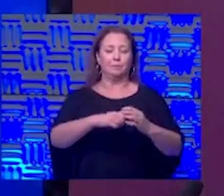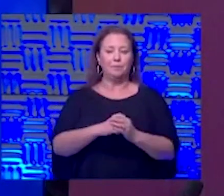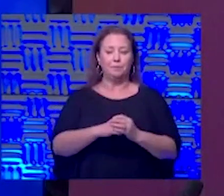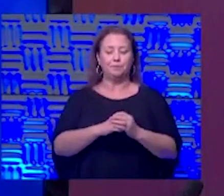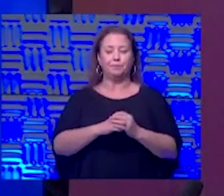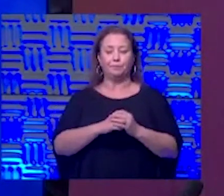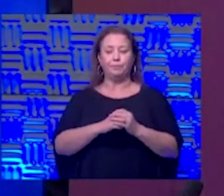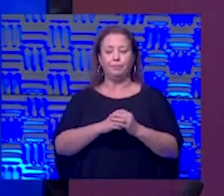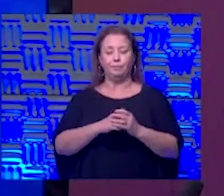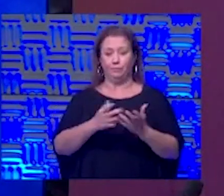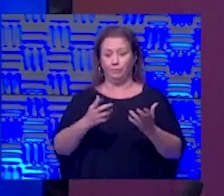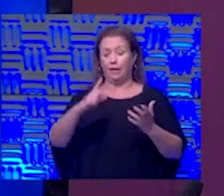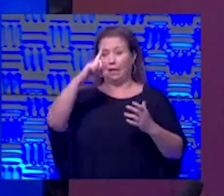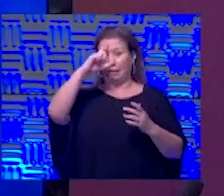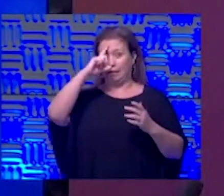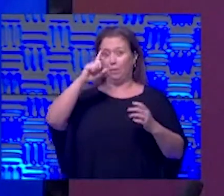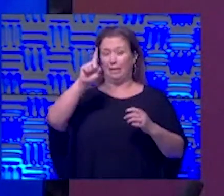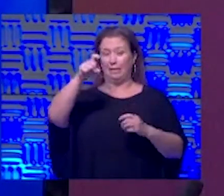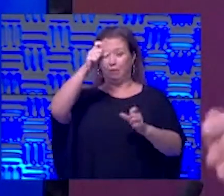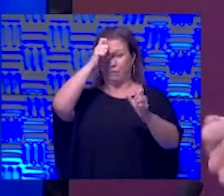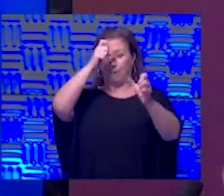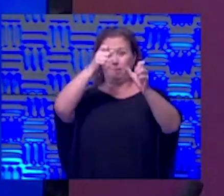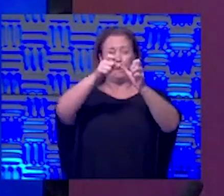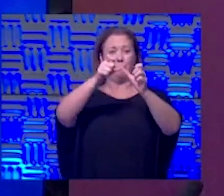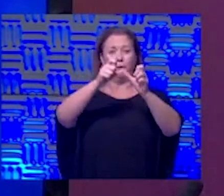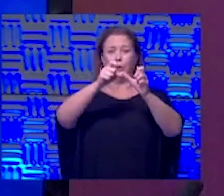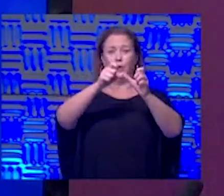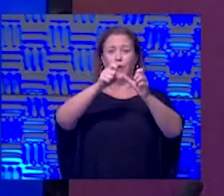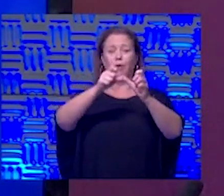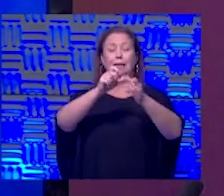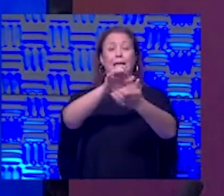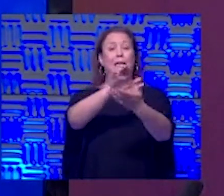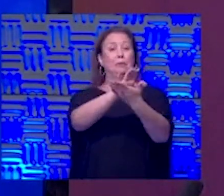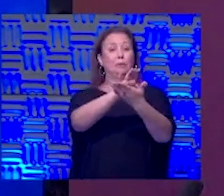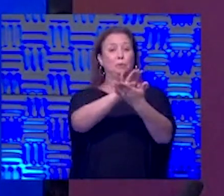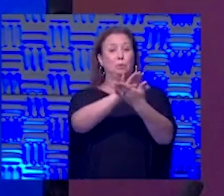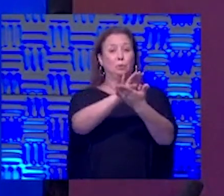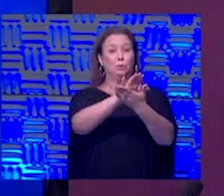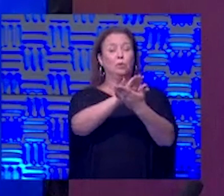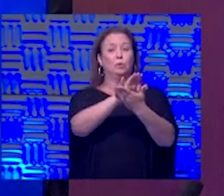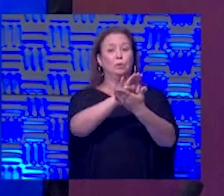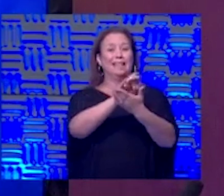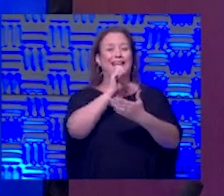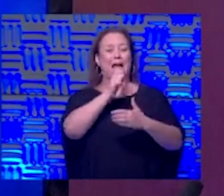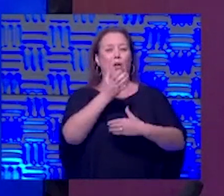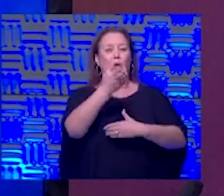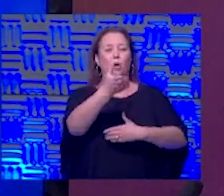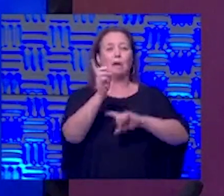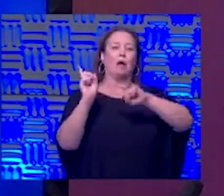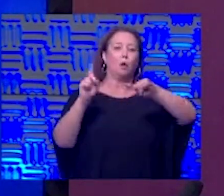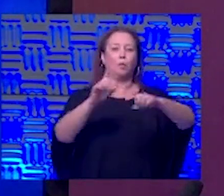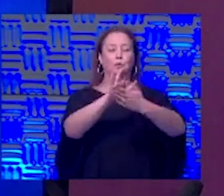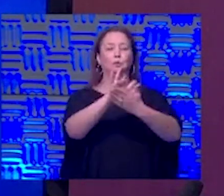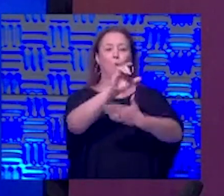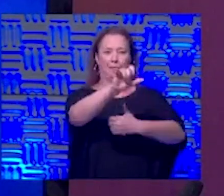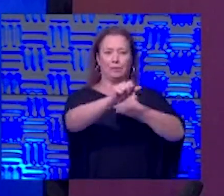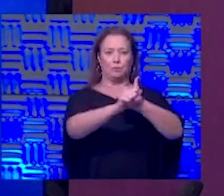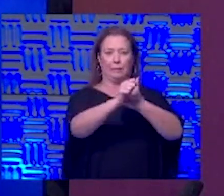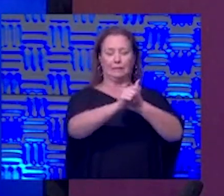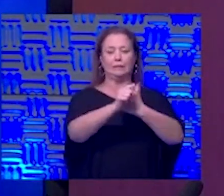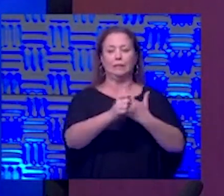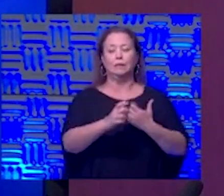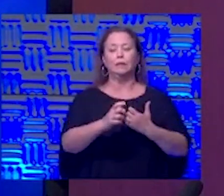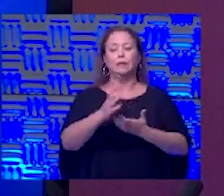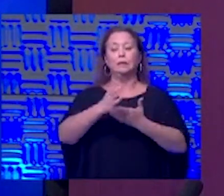But I think we do have to keep in mind that we know not being in school is a known risk for kids. And some of